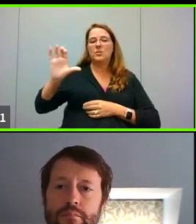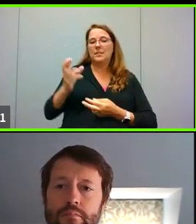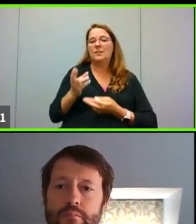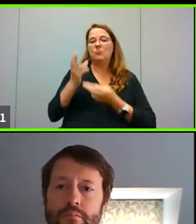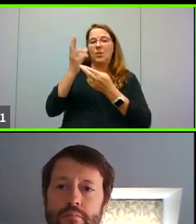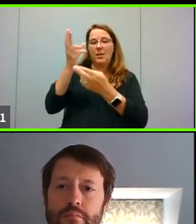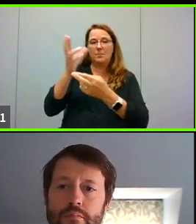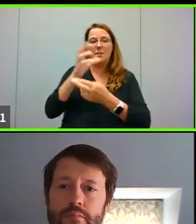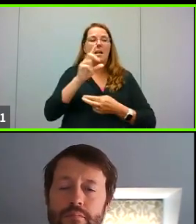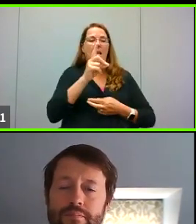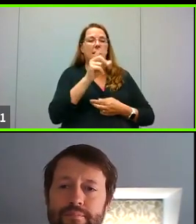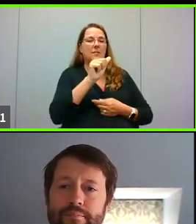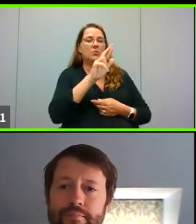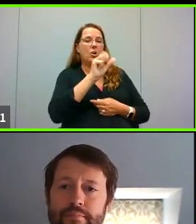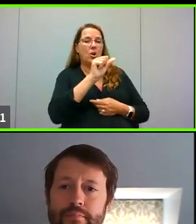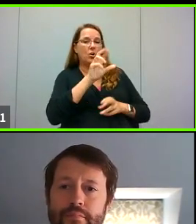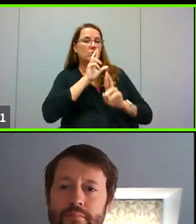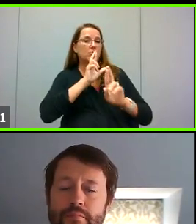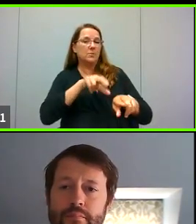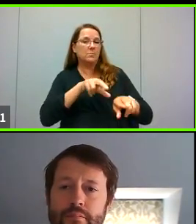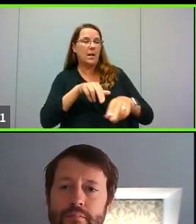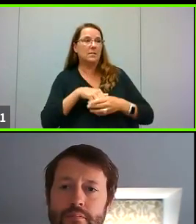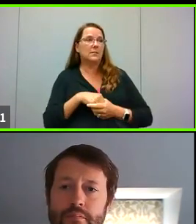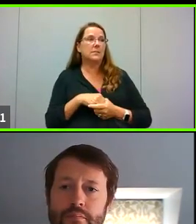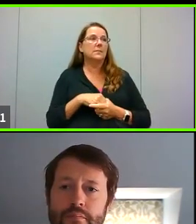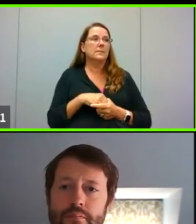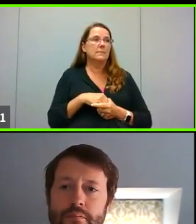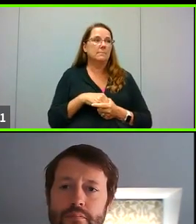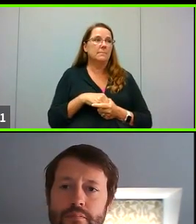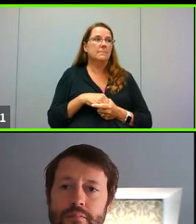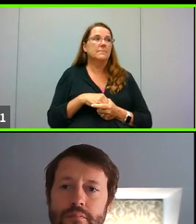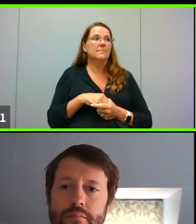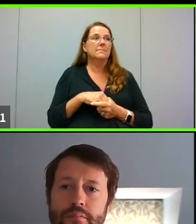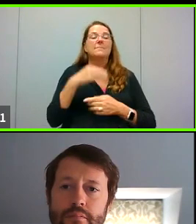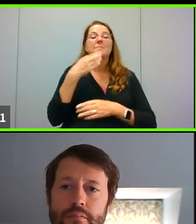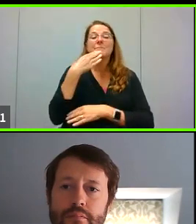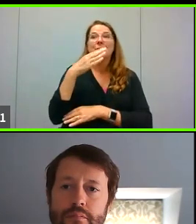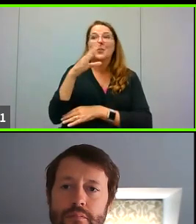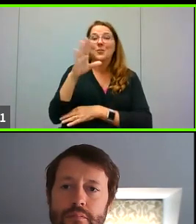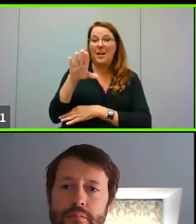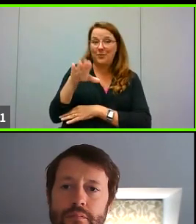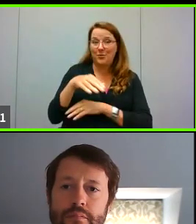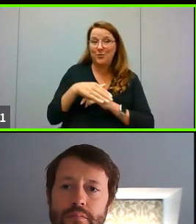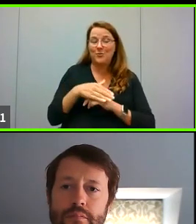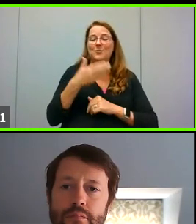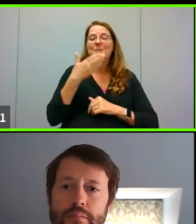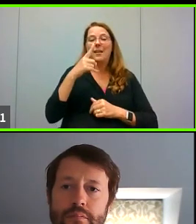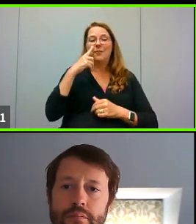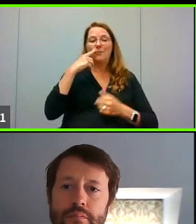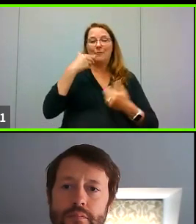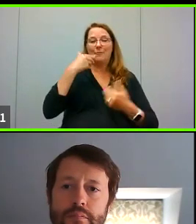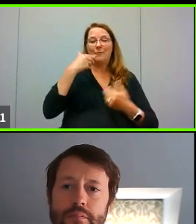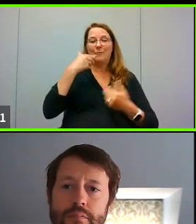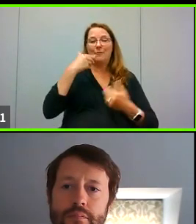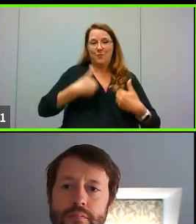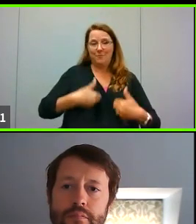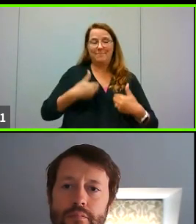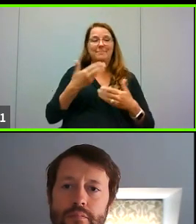DARS response. Yeah. Good afternoon. Thank you for having me.